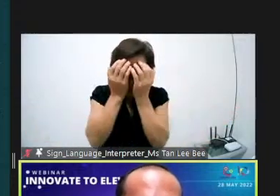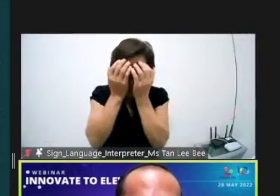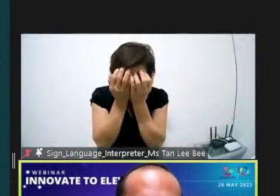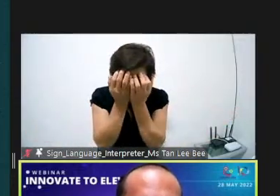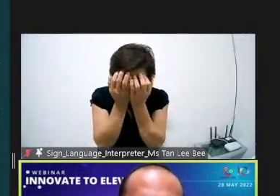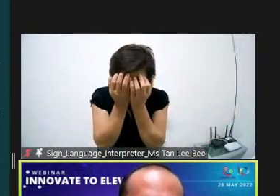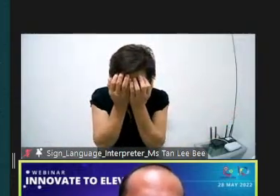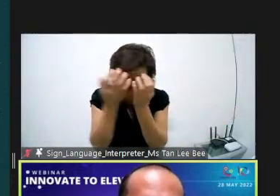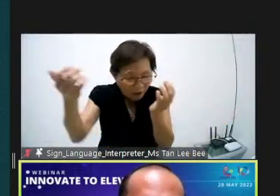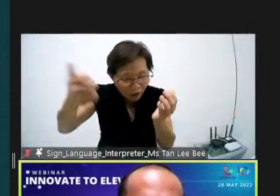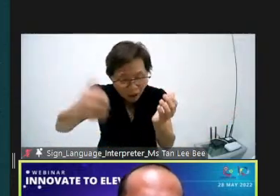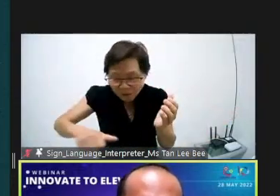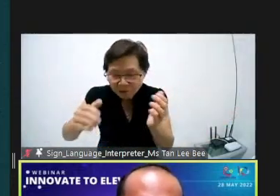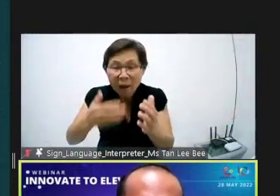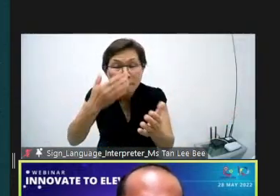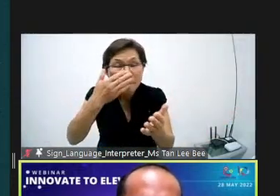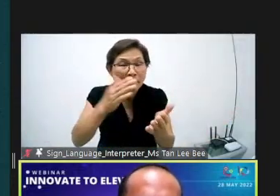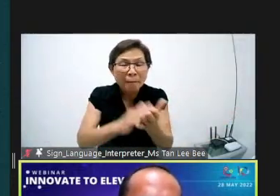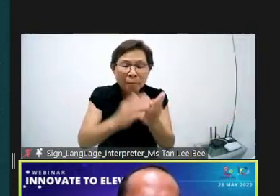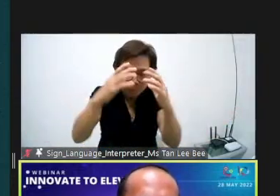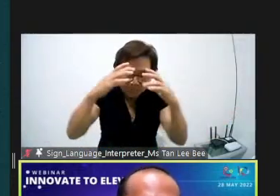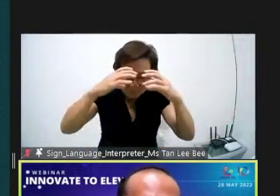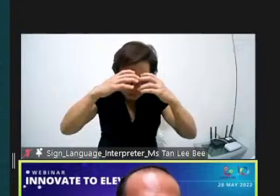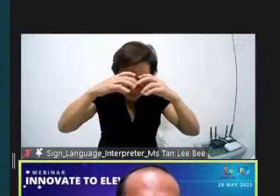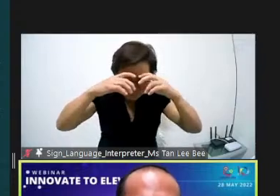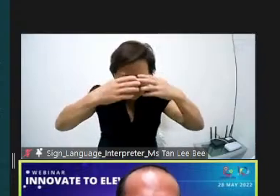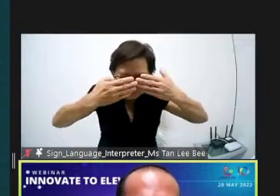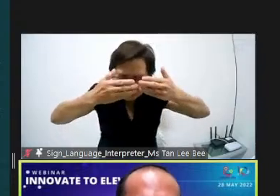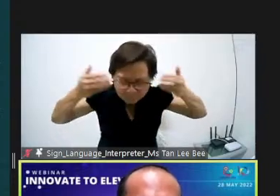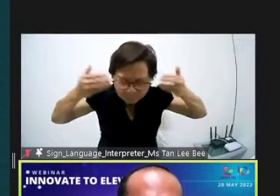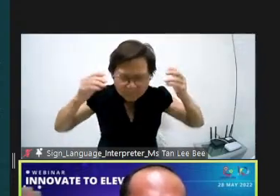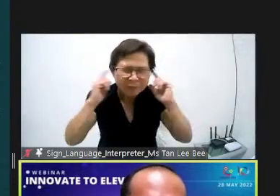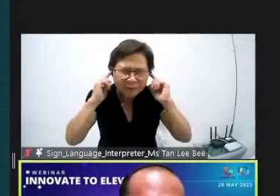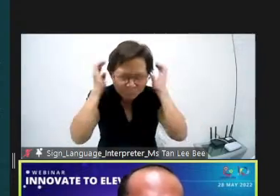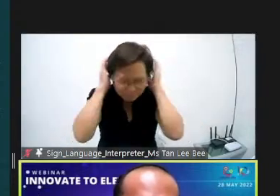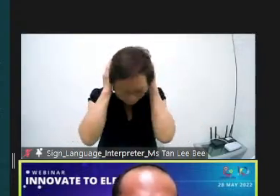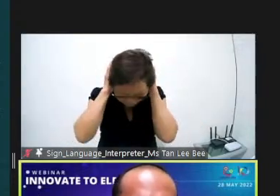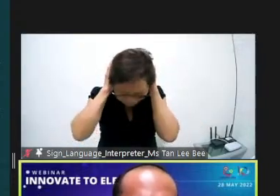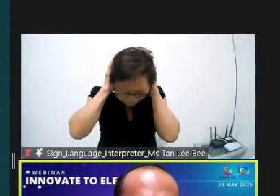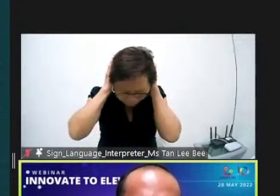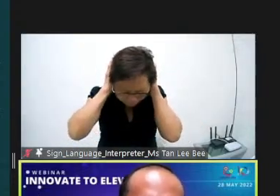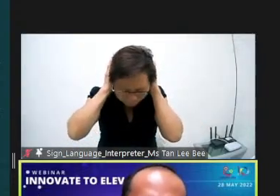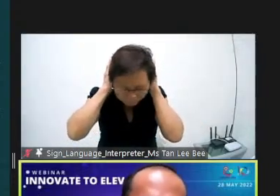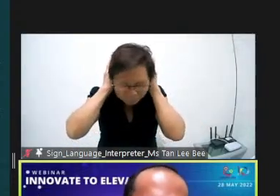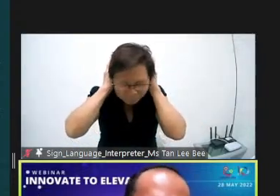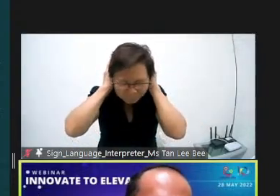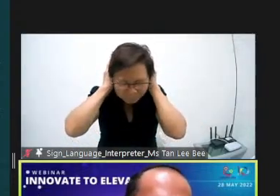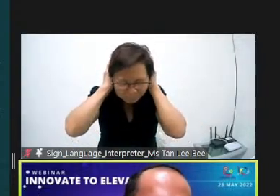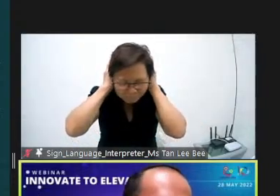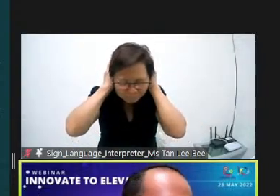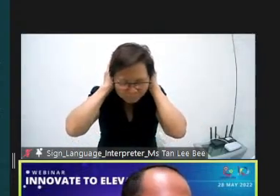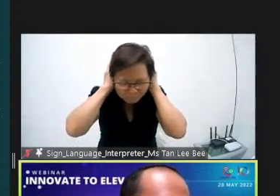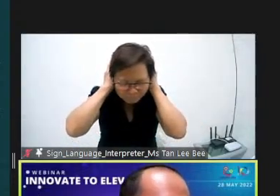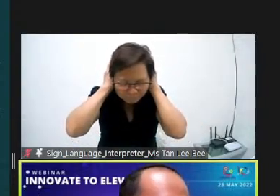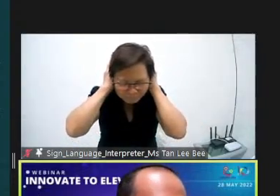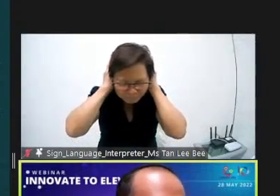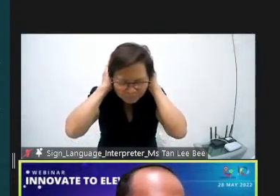for any action, not good action. Blind your eye, deaf your ear for any things that people